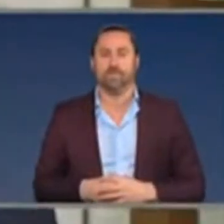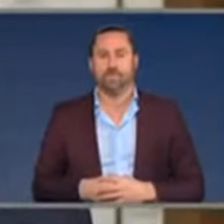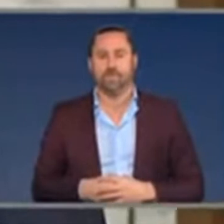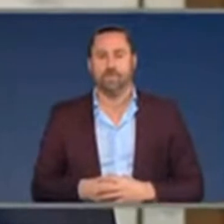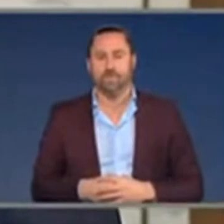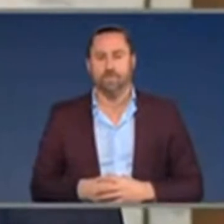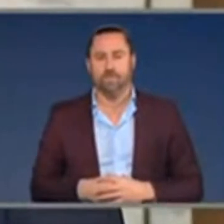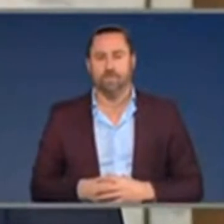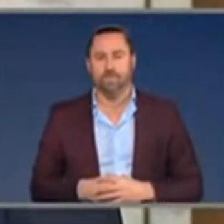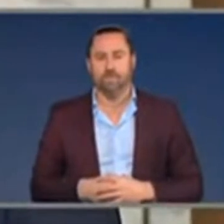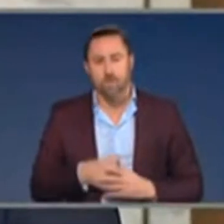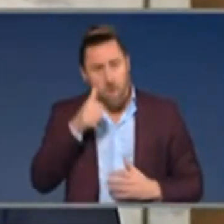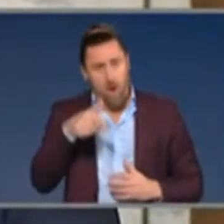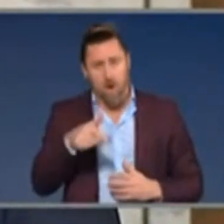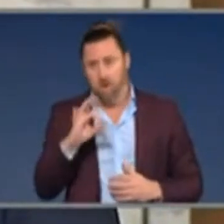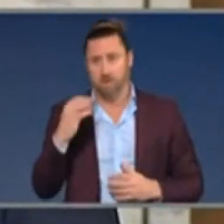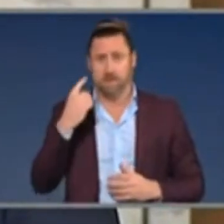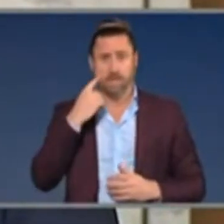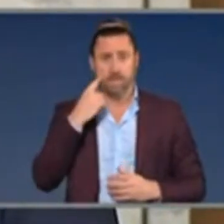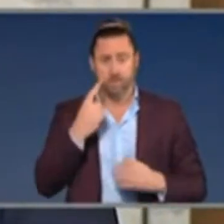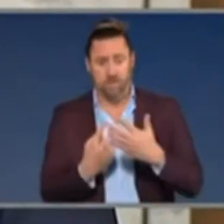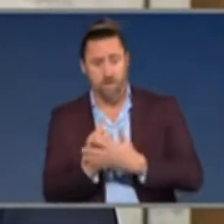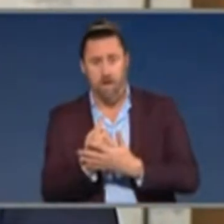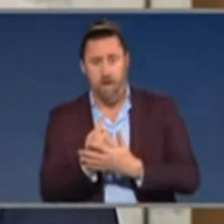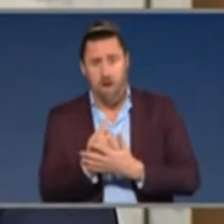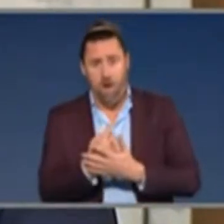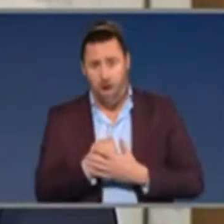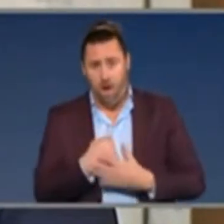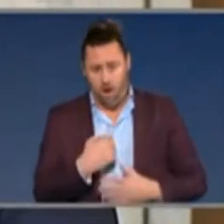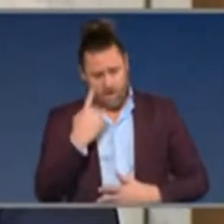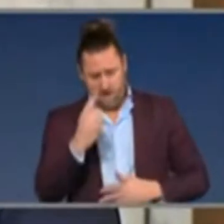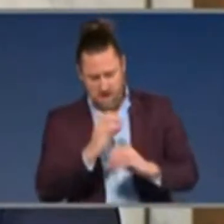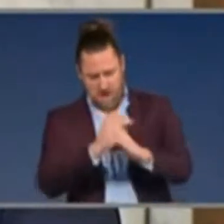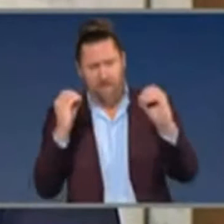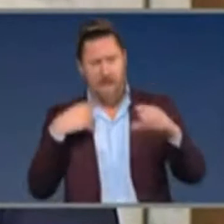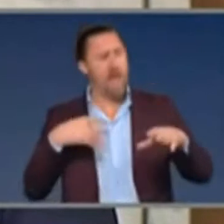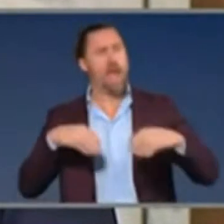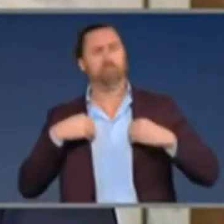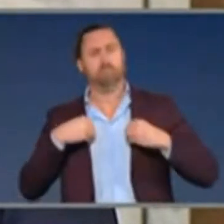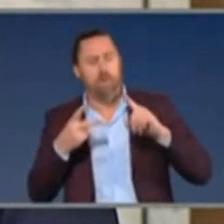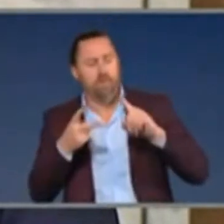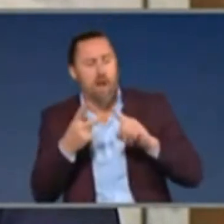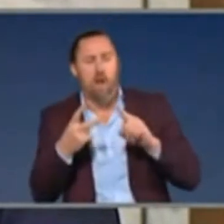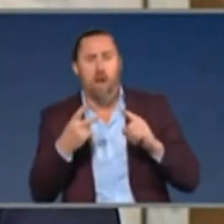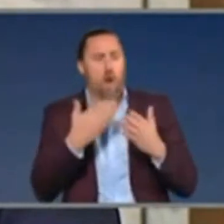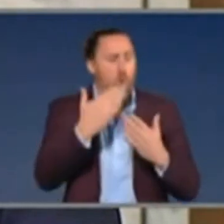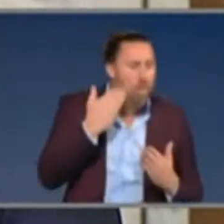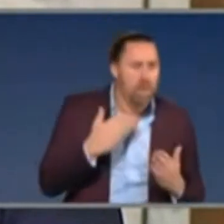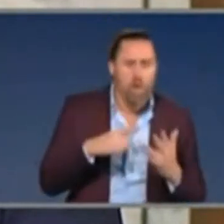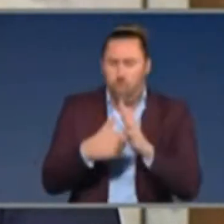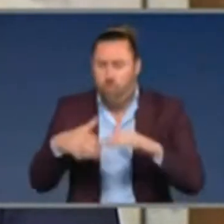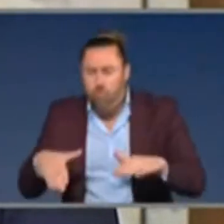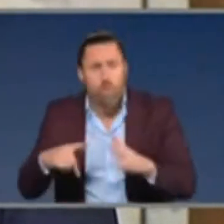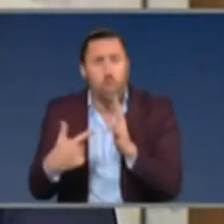Excuse me, in dealing with this issue, we want zero tolerance of any domestic violence or violence against women.